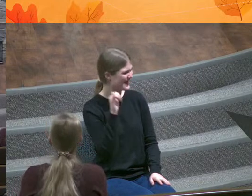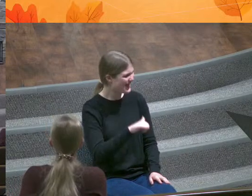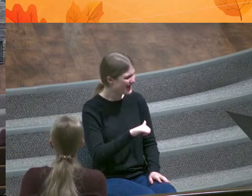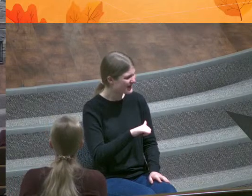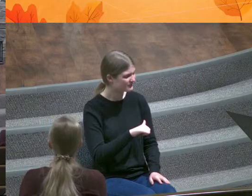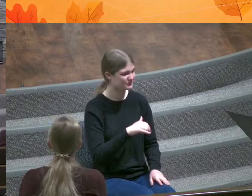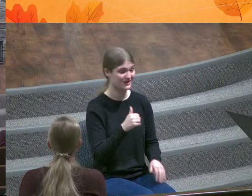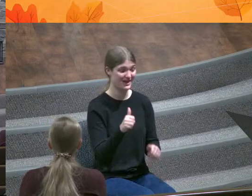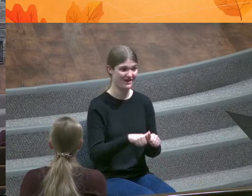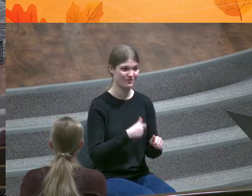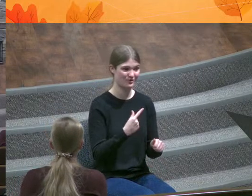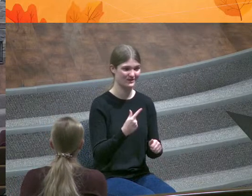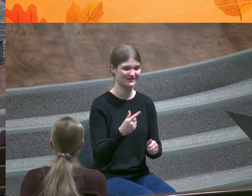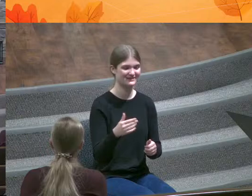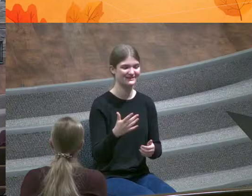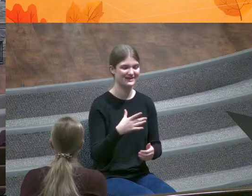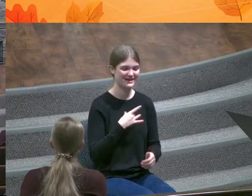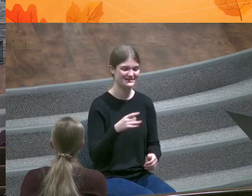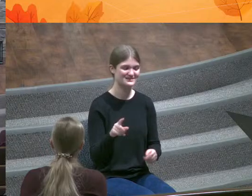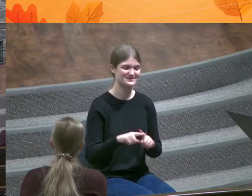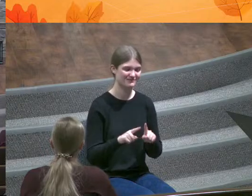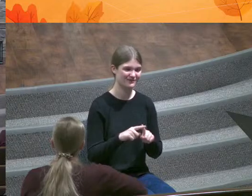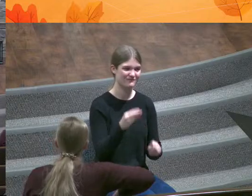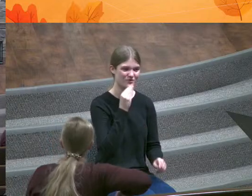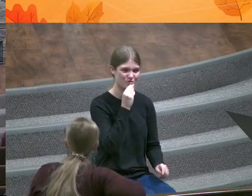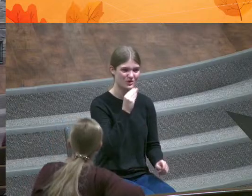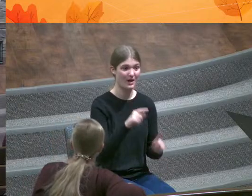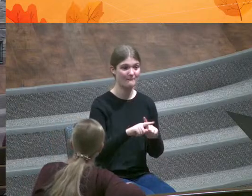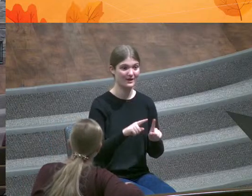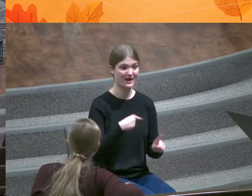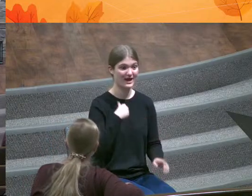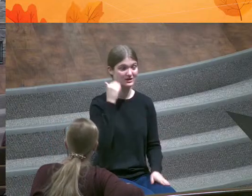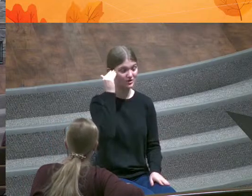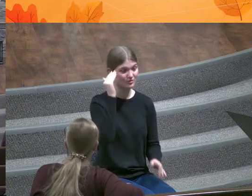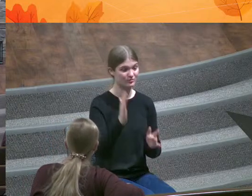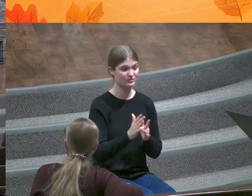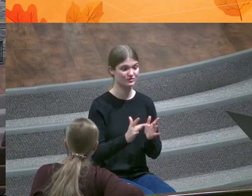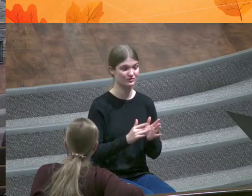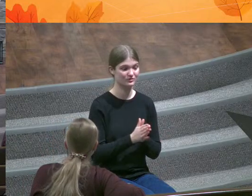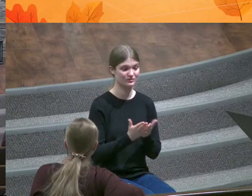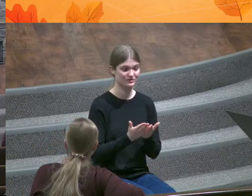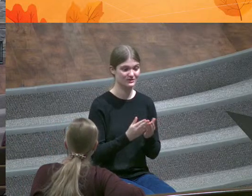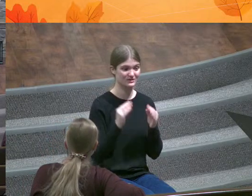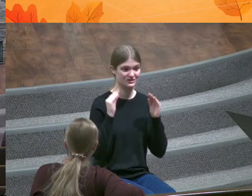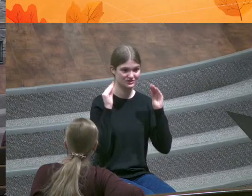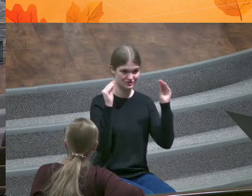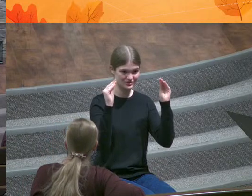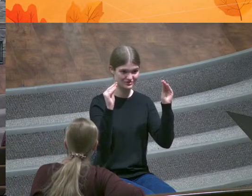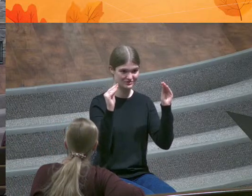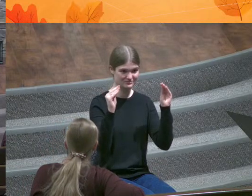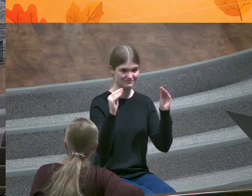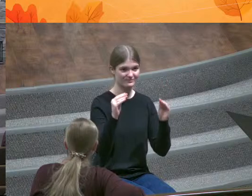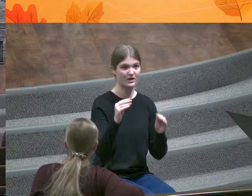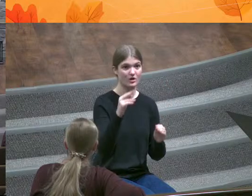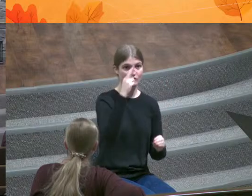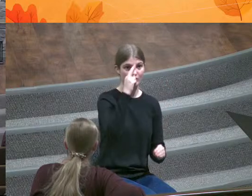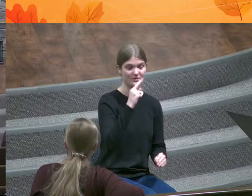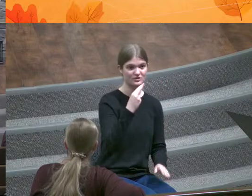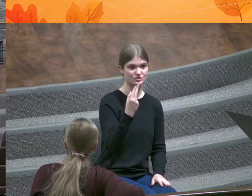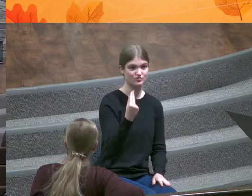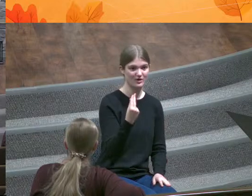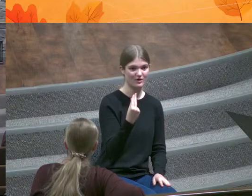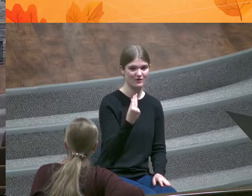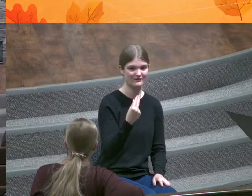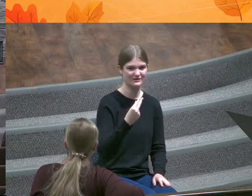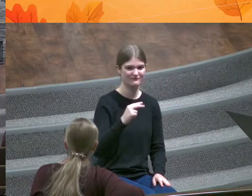taste. Here's what I know Scripture teaches. Everybody has differences. Romans 12, 1 Corinthians 12, and a